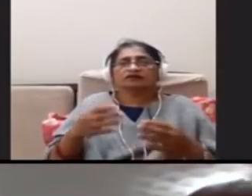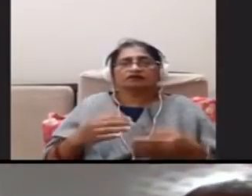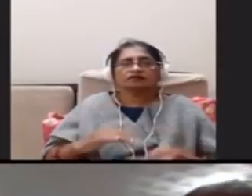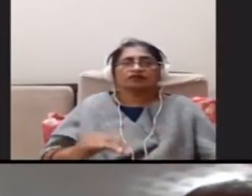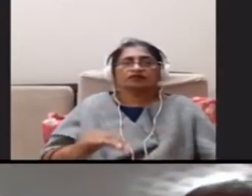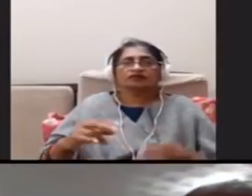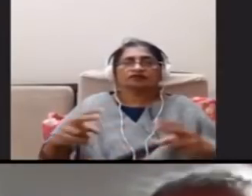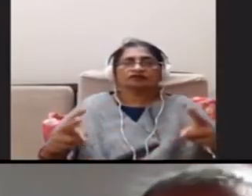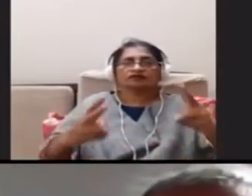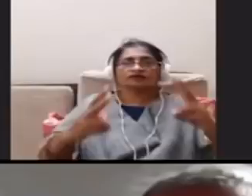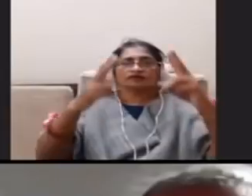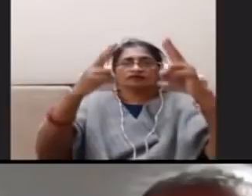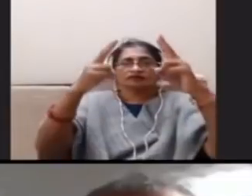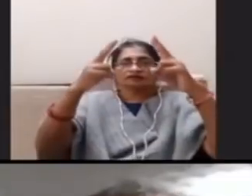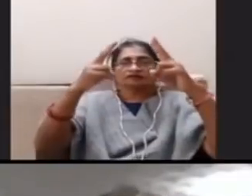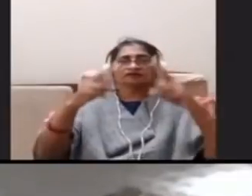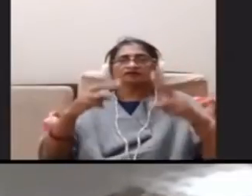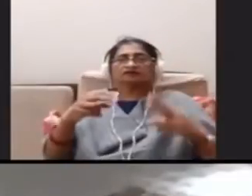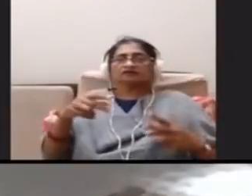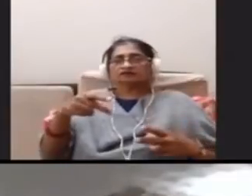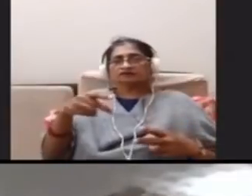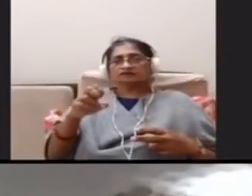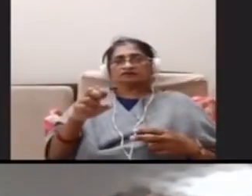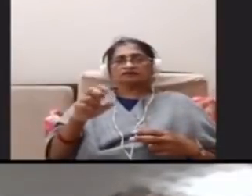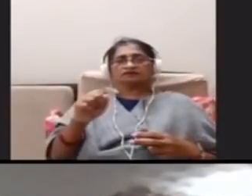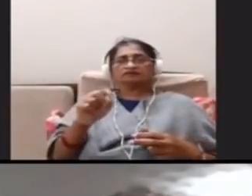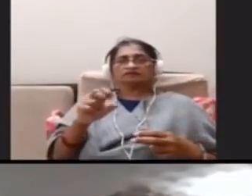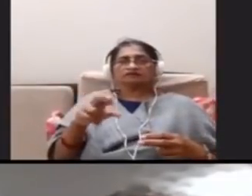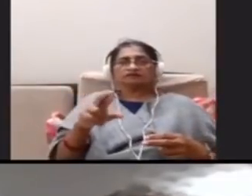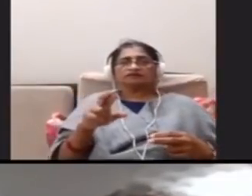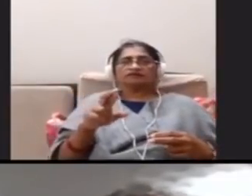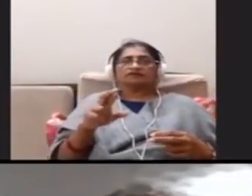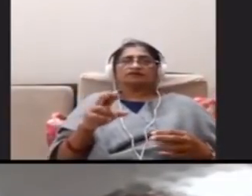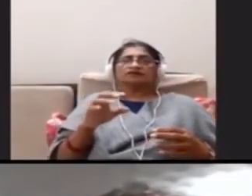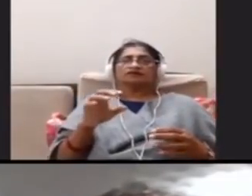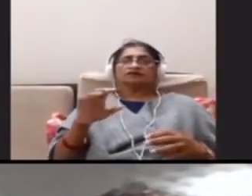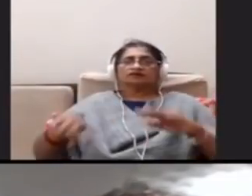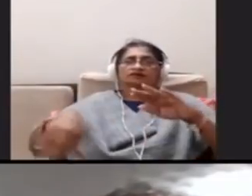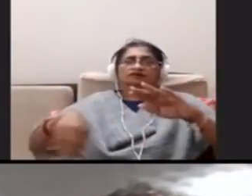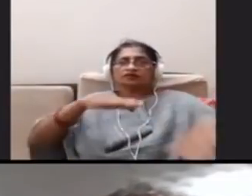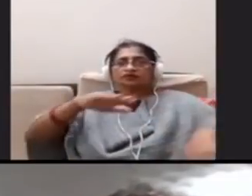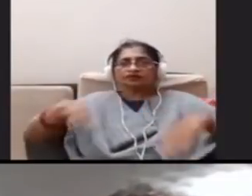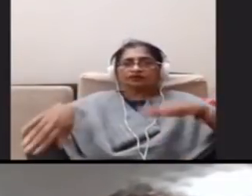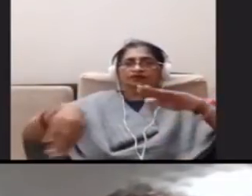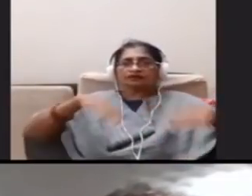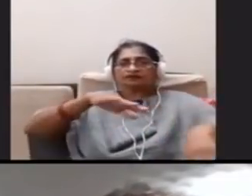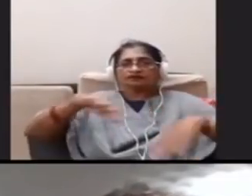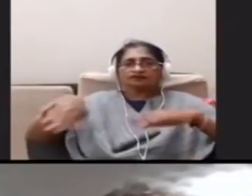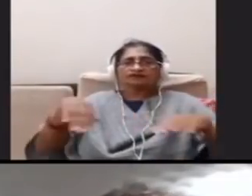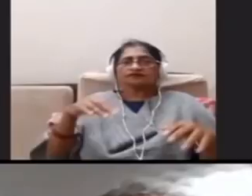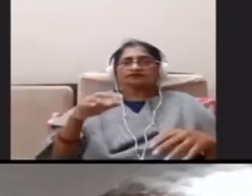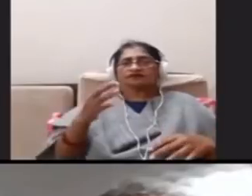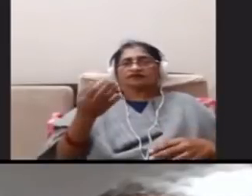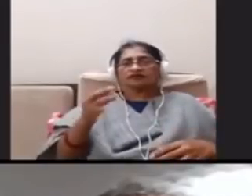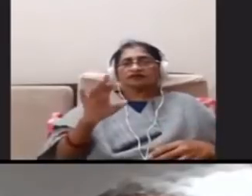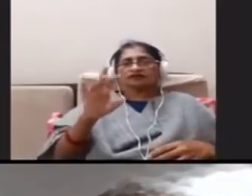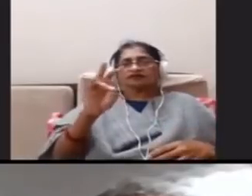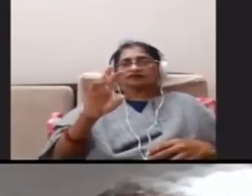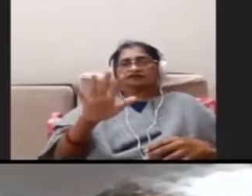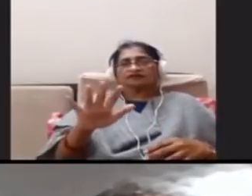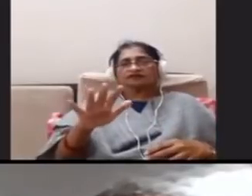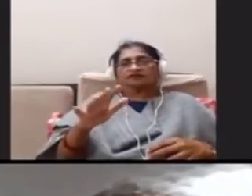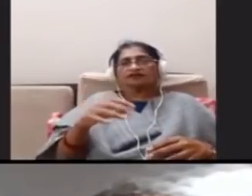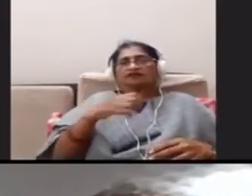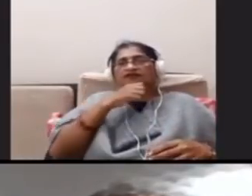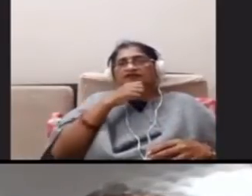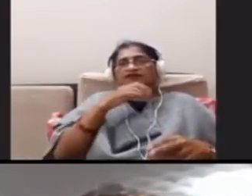English parents. Peter Hull began swimming regularly at the age of 5. In 1975, at age 9, he won a gold